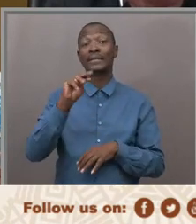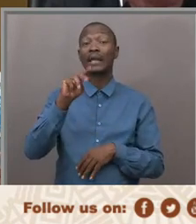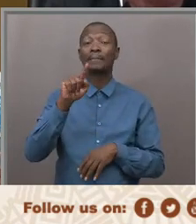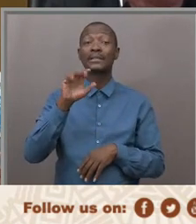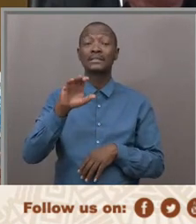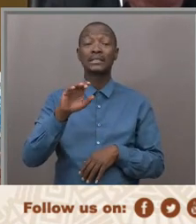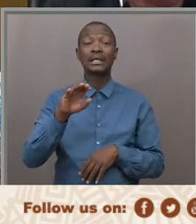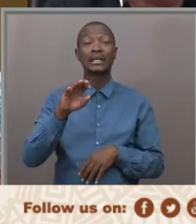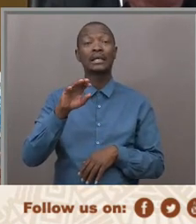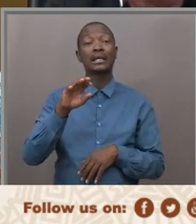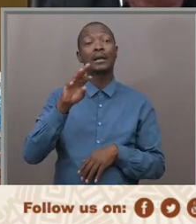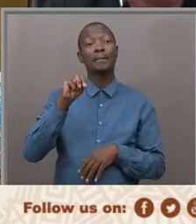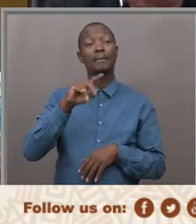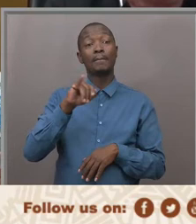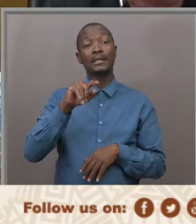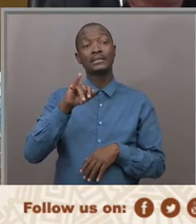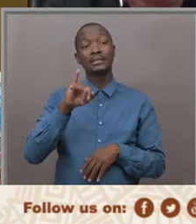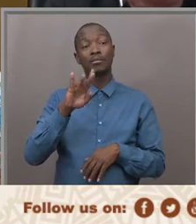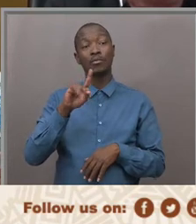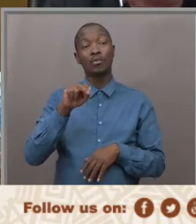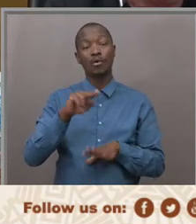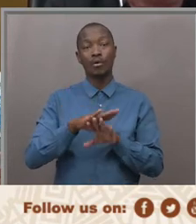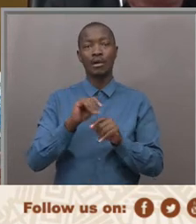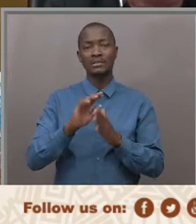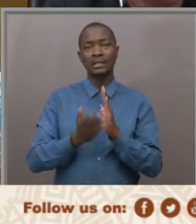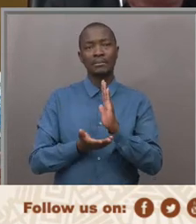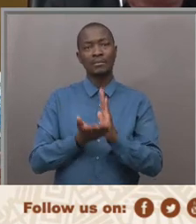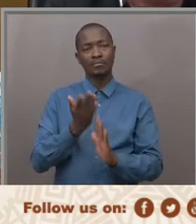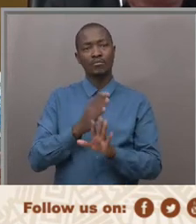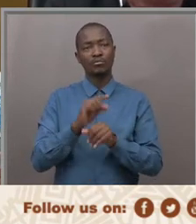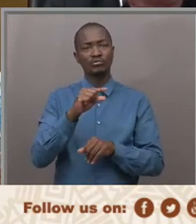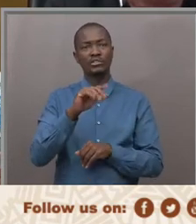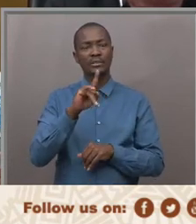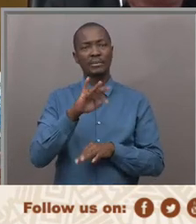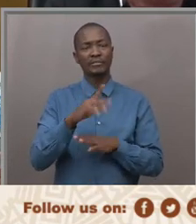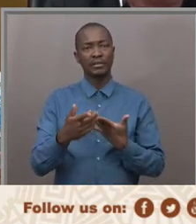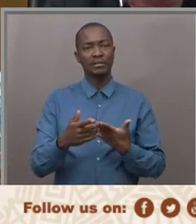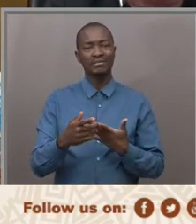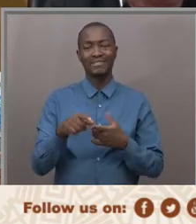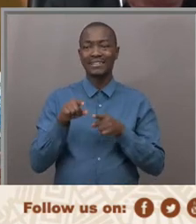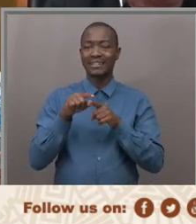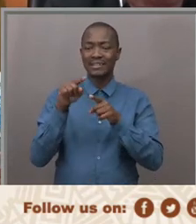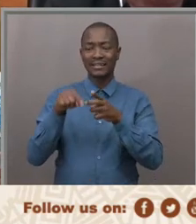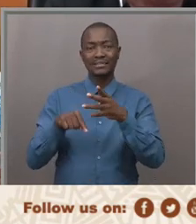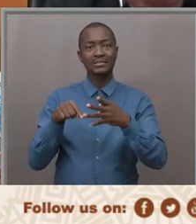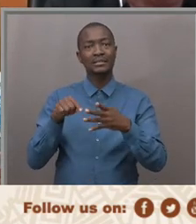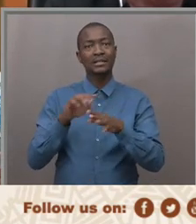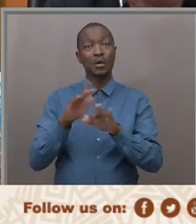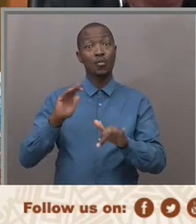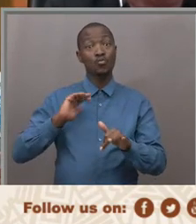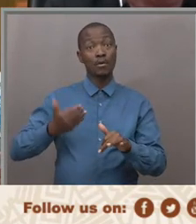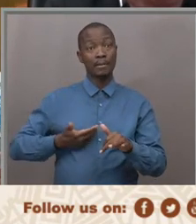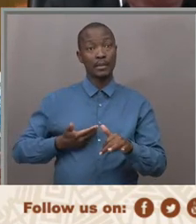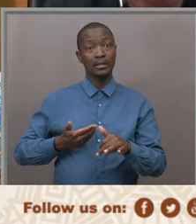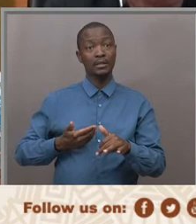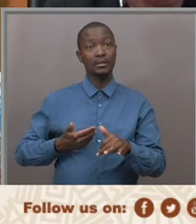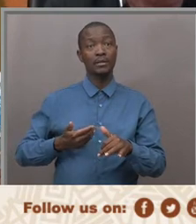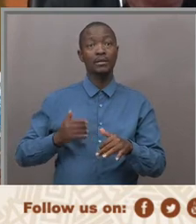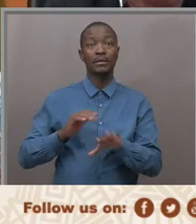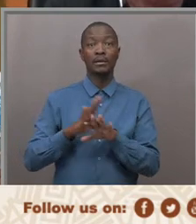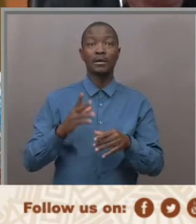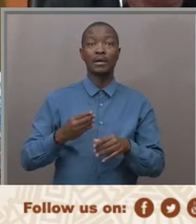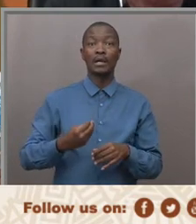Mazibuko has helped to recruit 620 GBV brigades. These are These are women and young people in